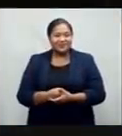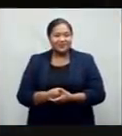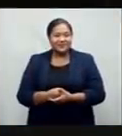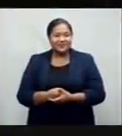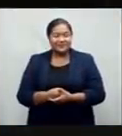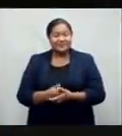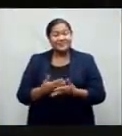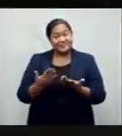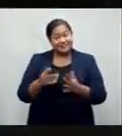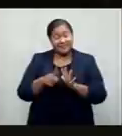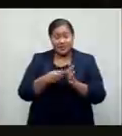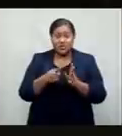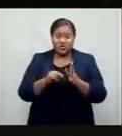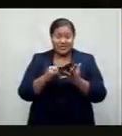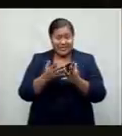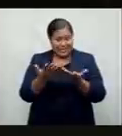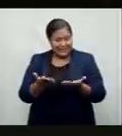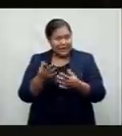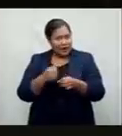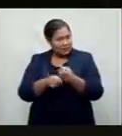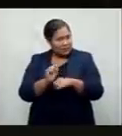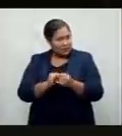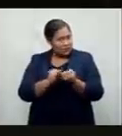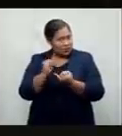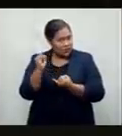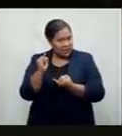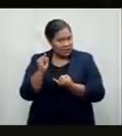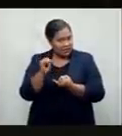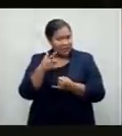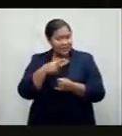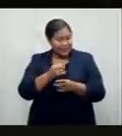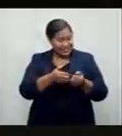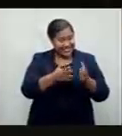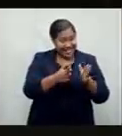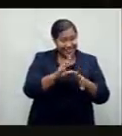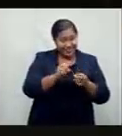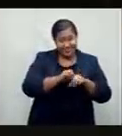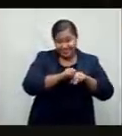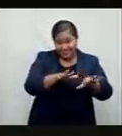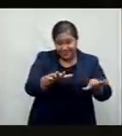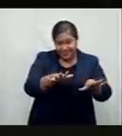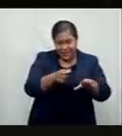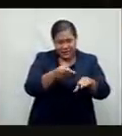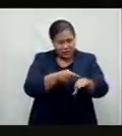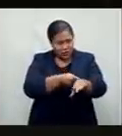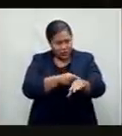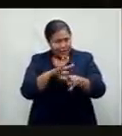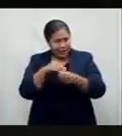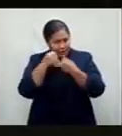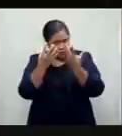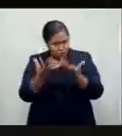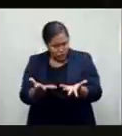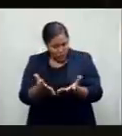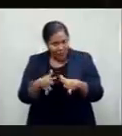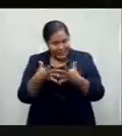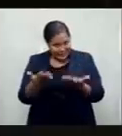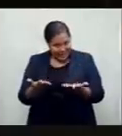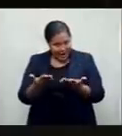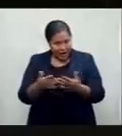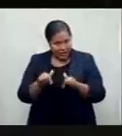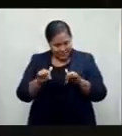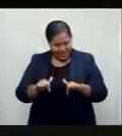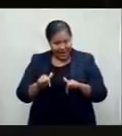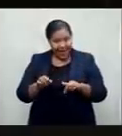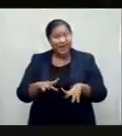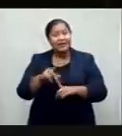Well, Josiah, the situation that we've been fearing since the start of the outbreak is slowly starting to unfold right now, right here in